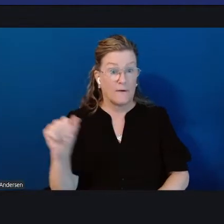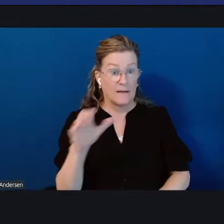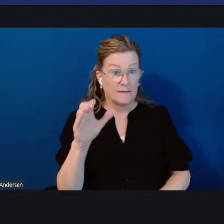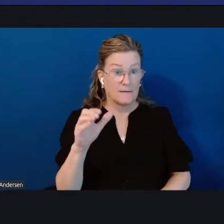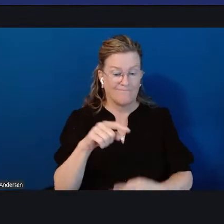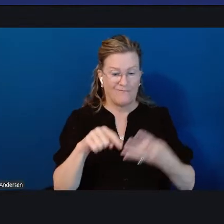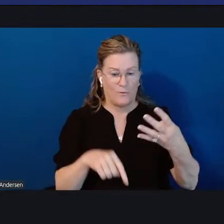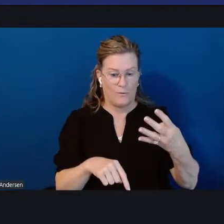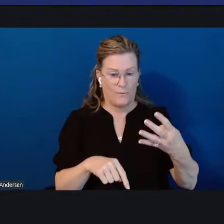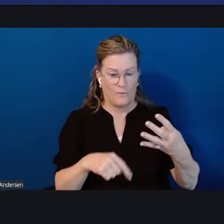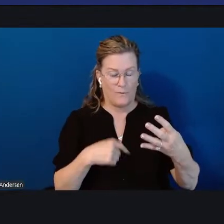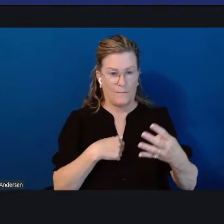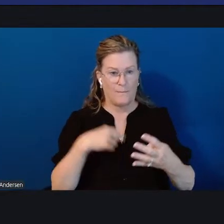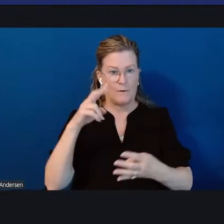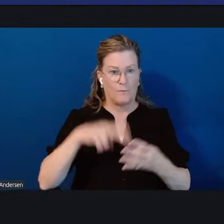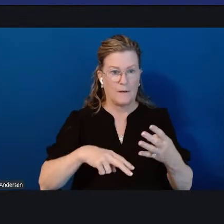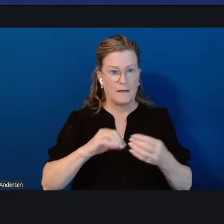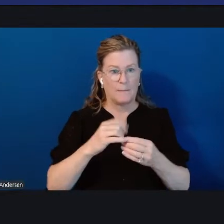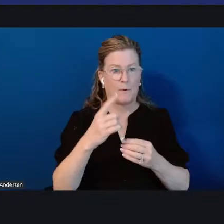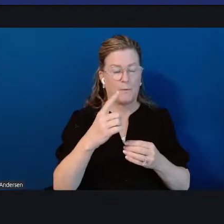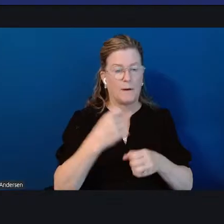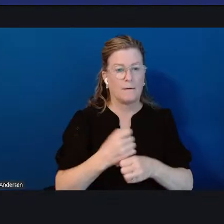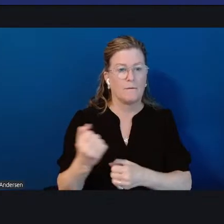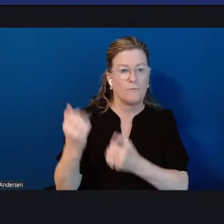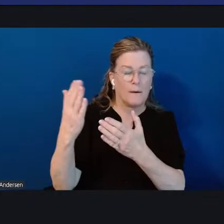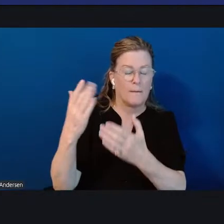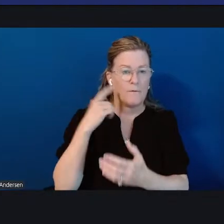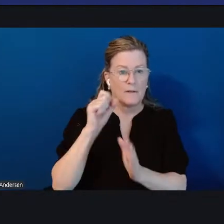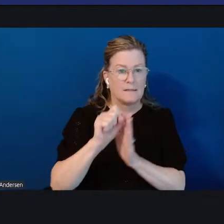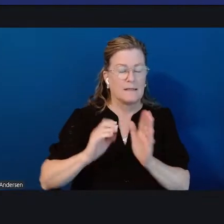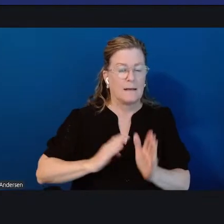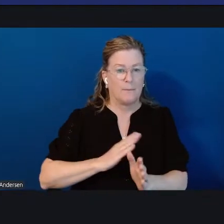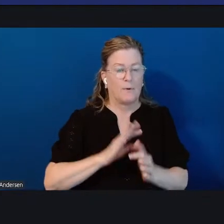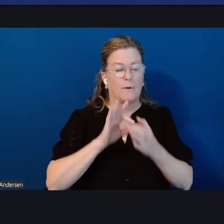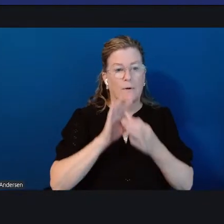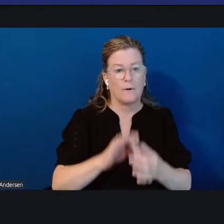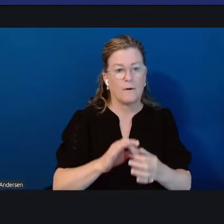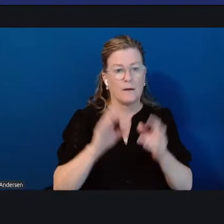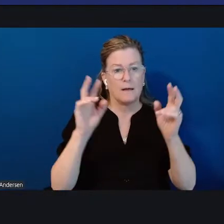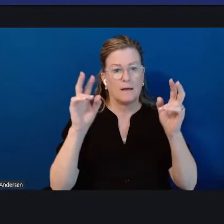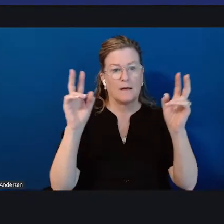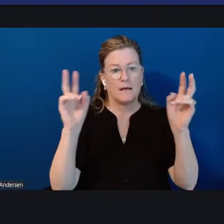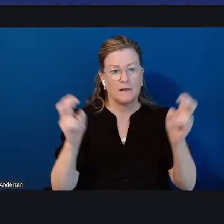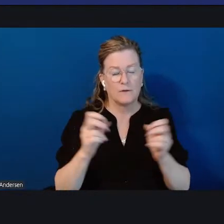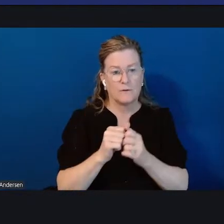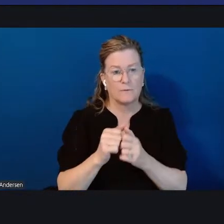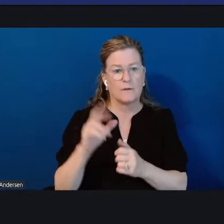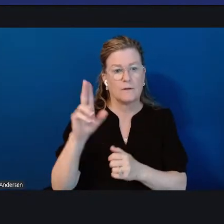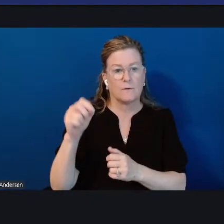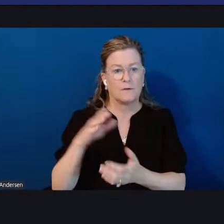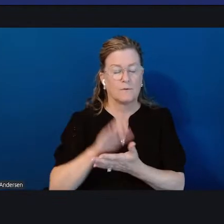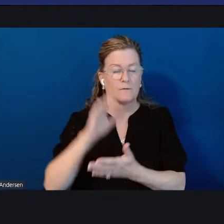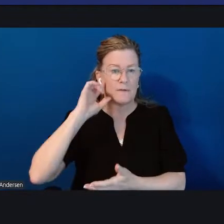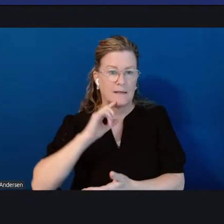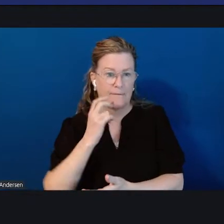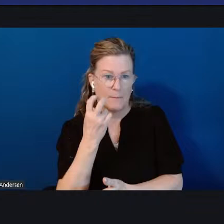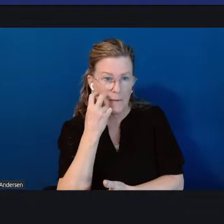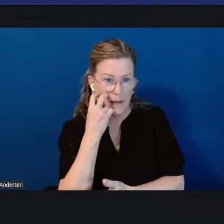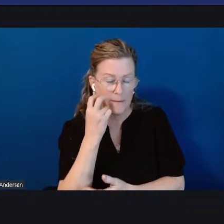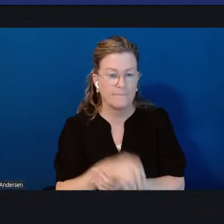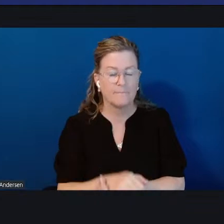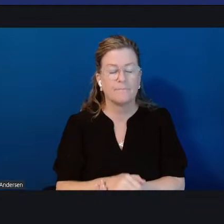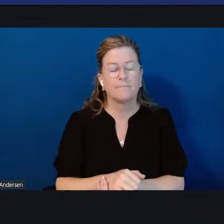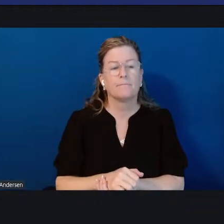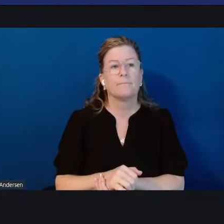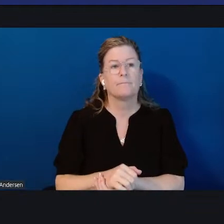those. Number 1 is make recommendations to the State Board regarding issues related to the Utah Schools for the Deaf and Blind.